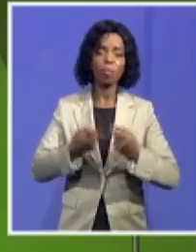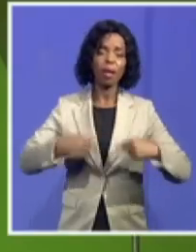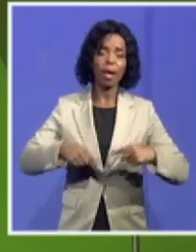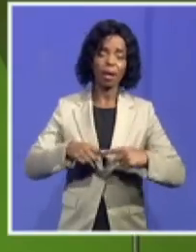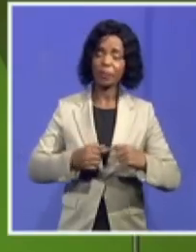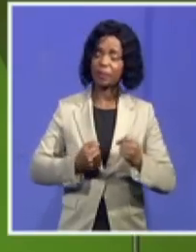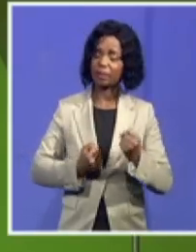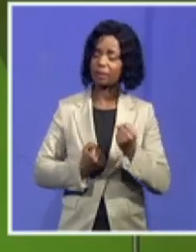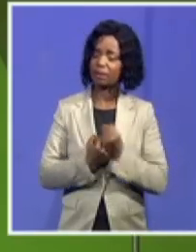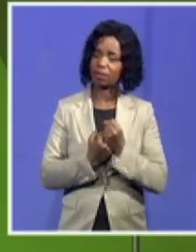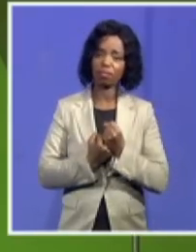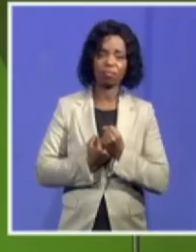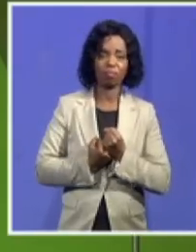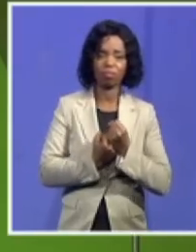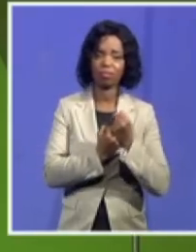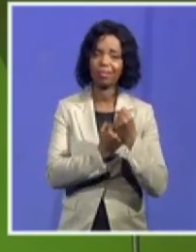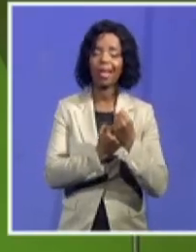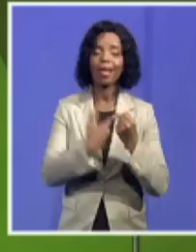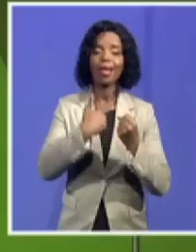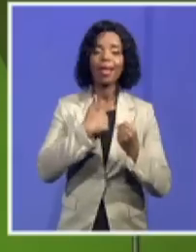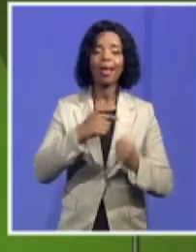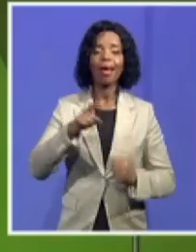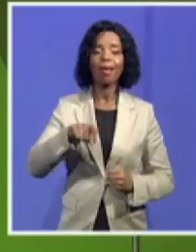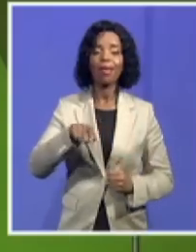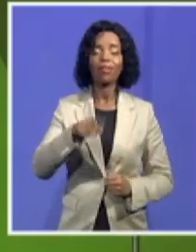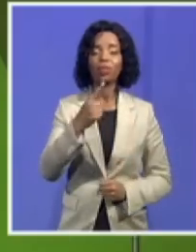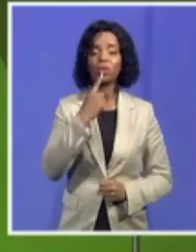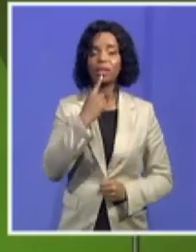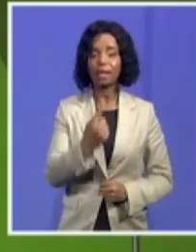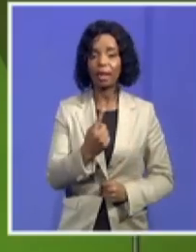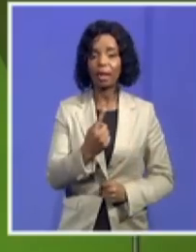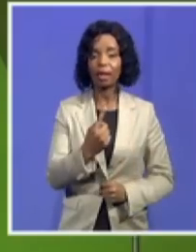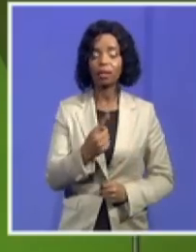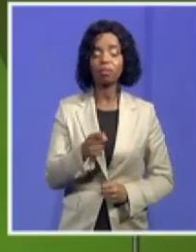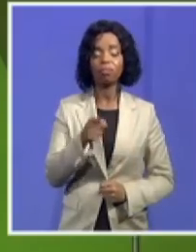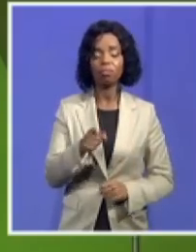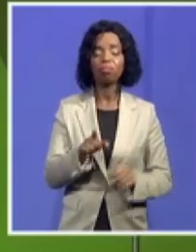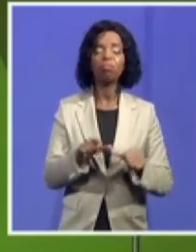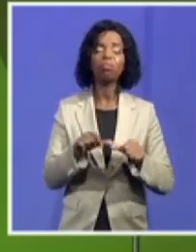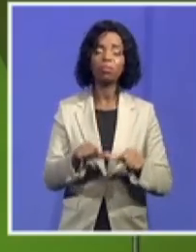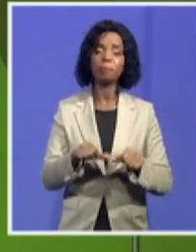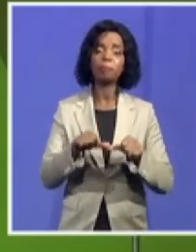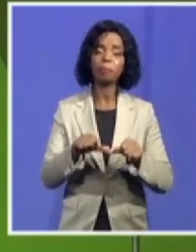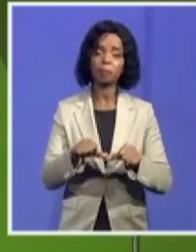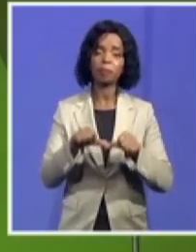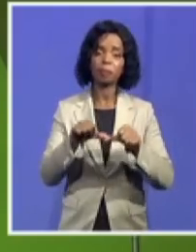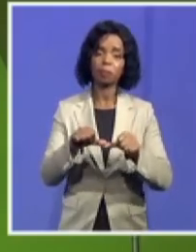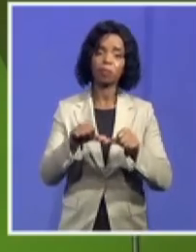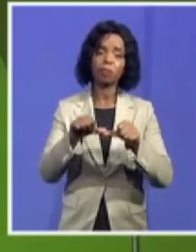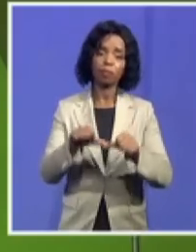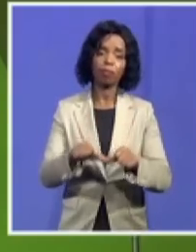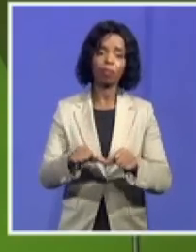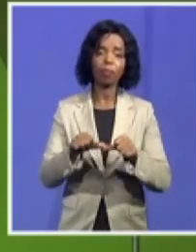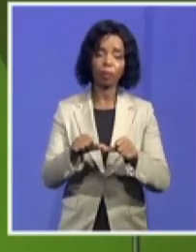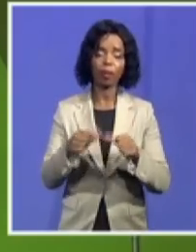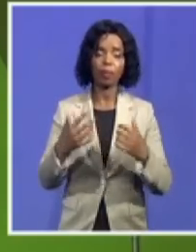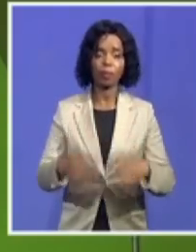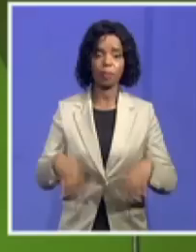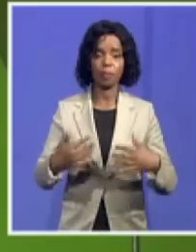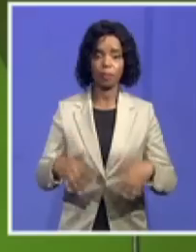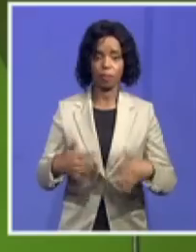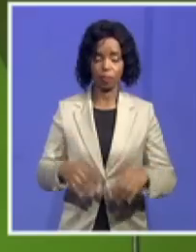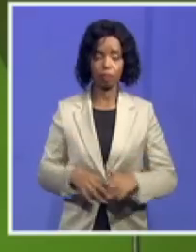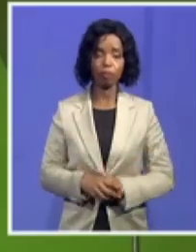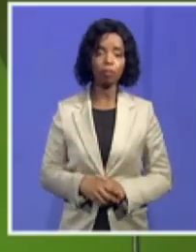continuous sunrise sector in our economy. Mining is a significant contributor to